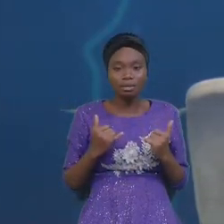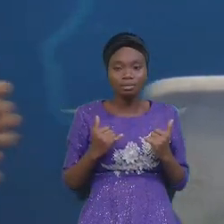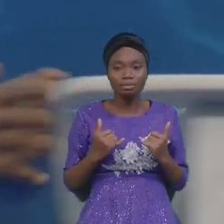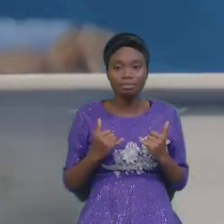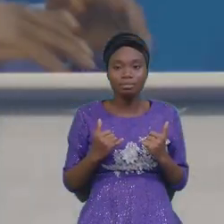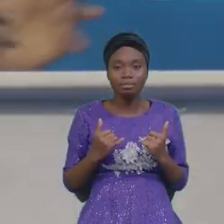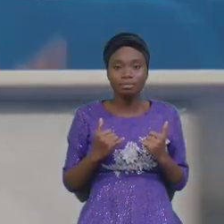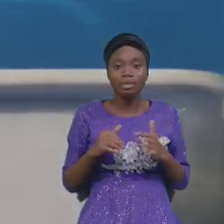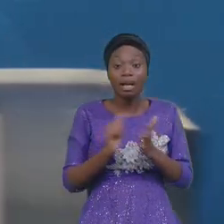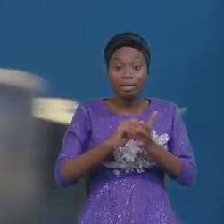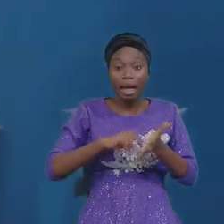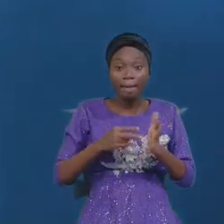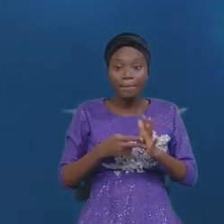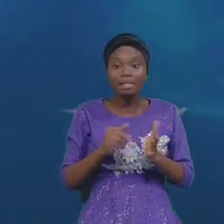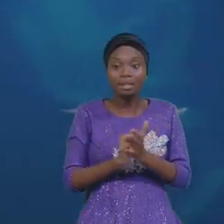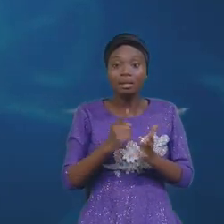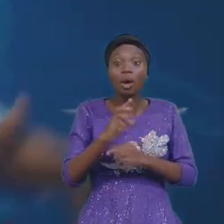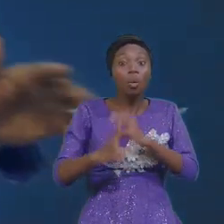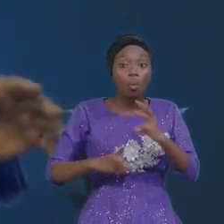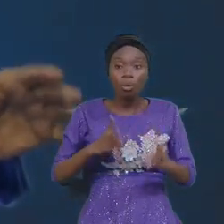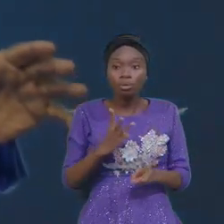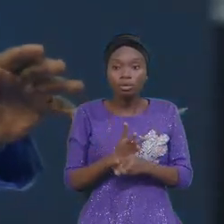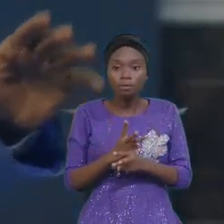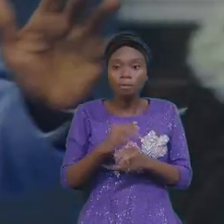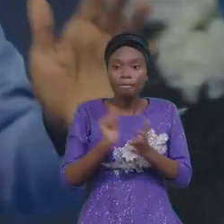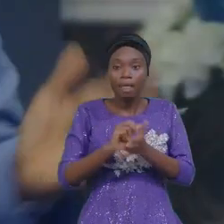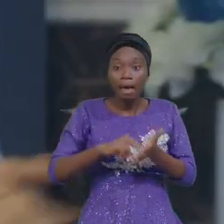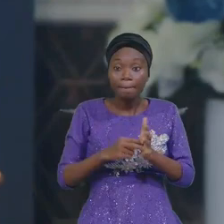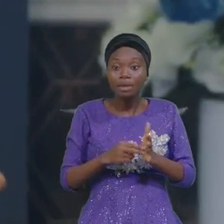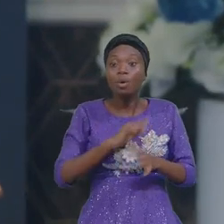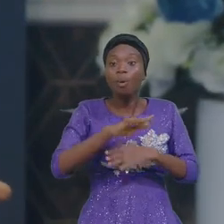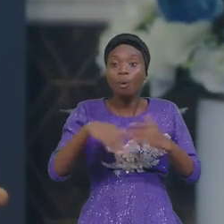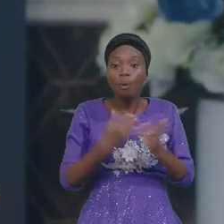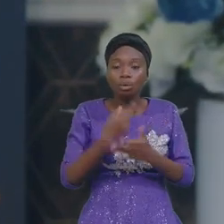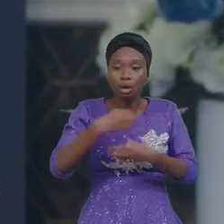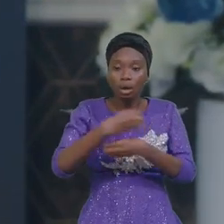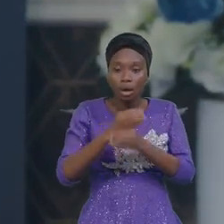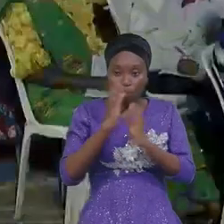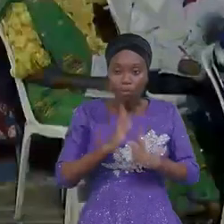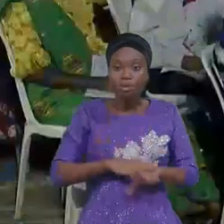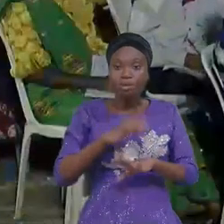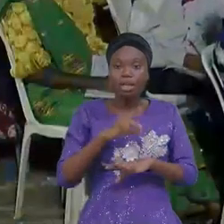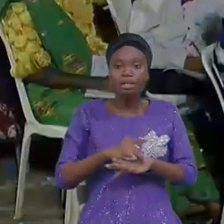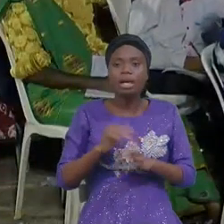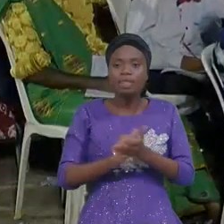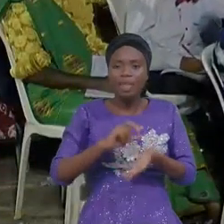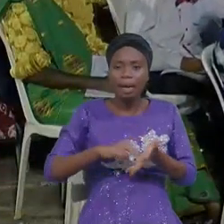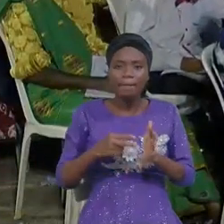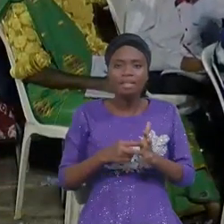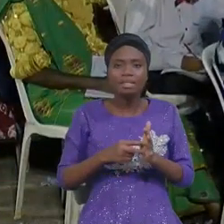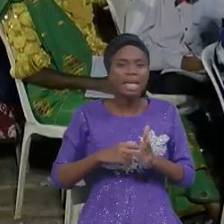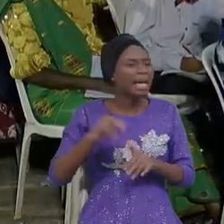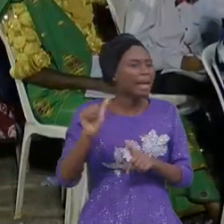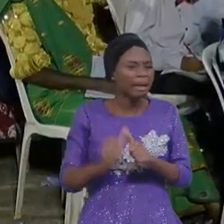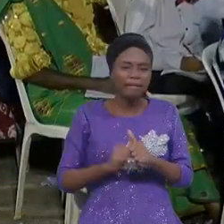that means the whole world. That means all his creatures on earth. That means